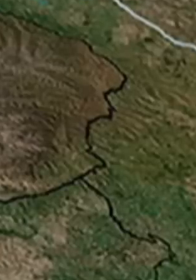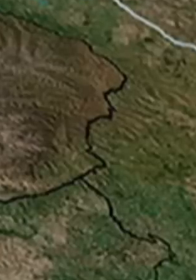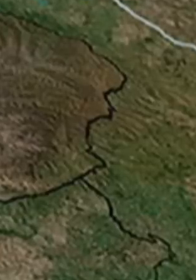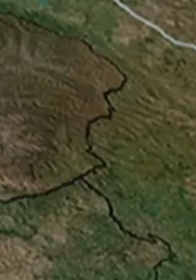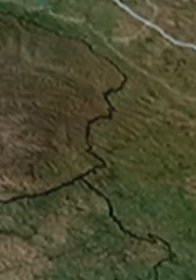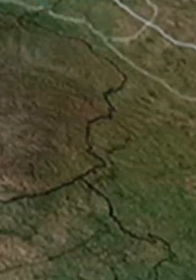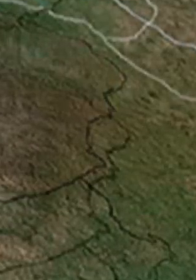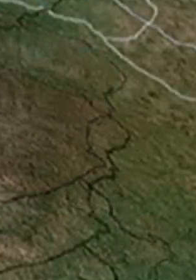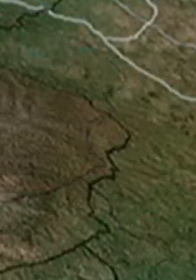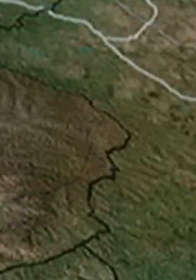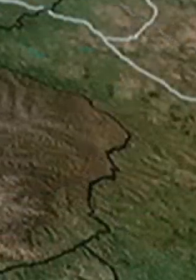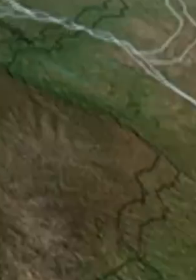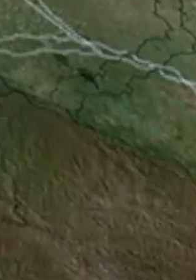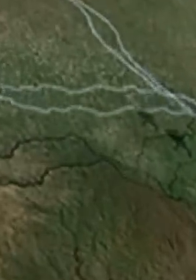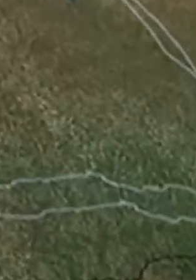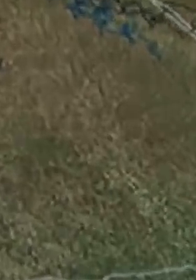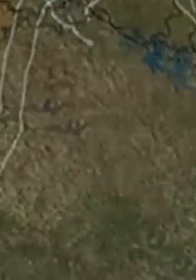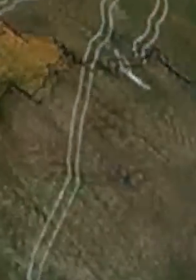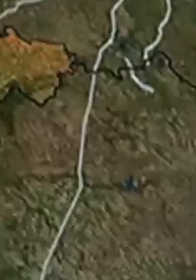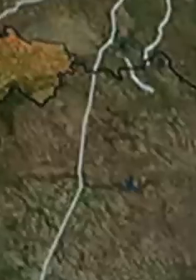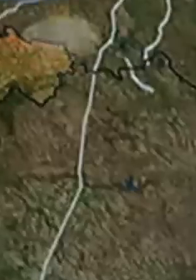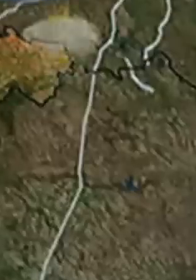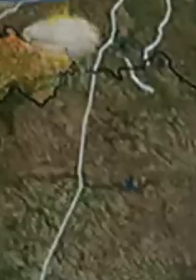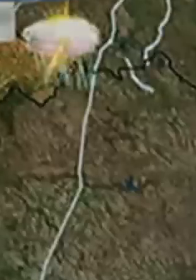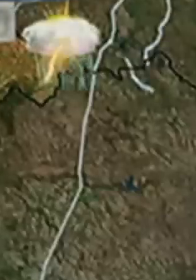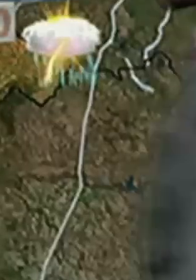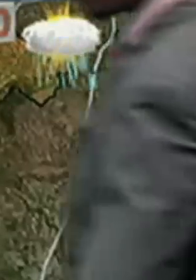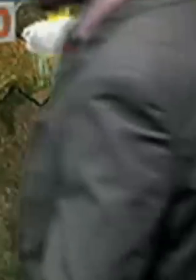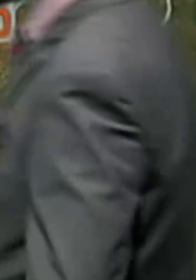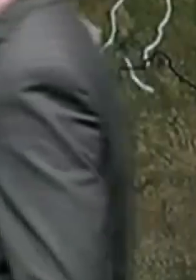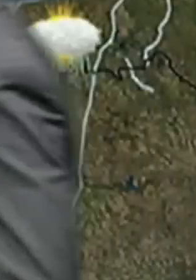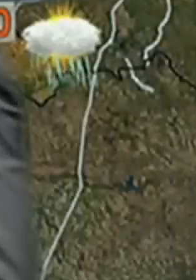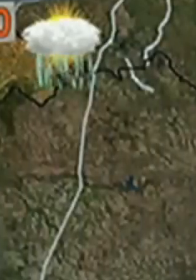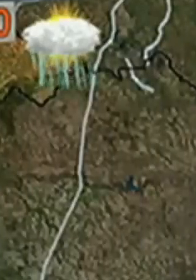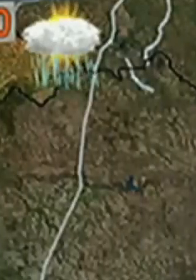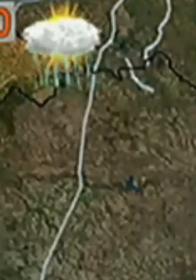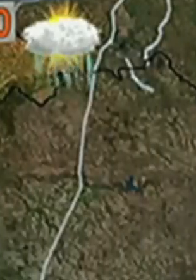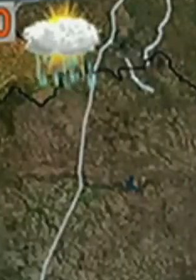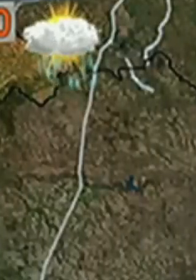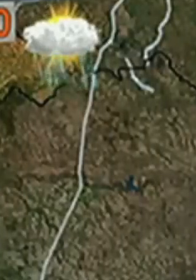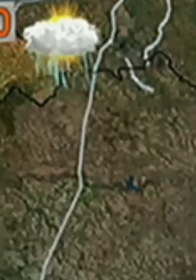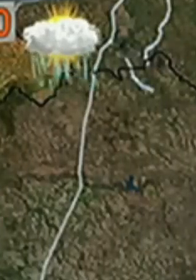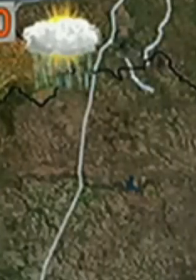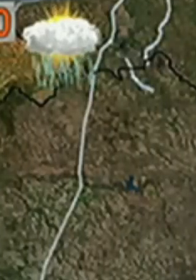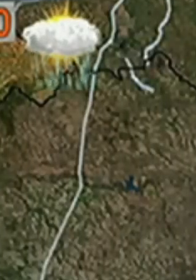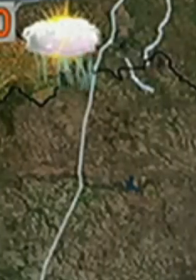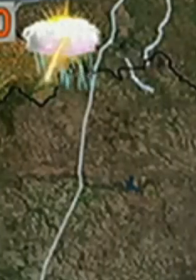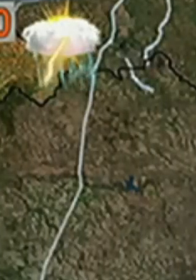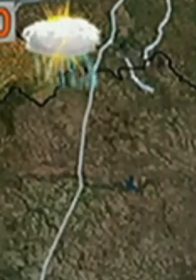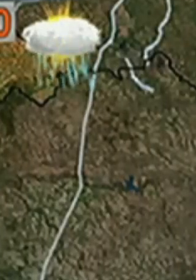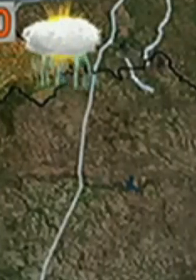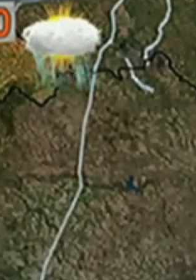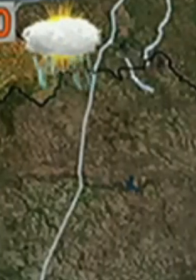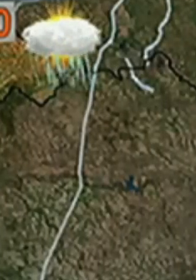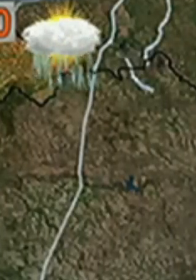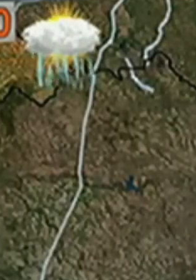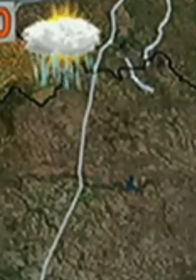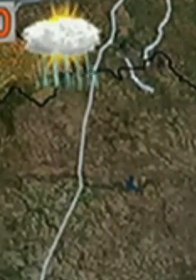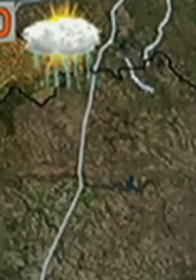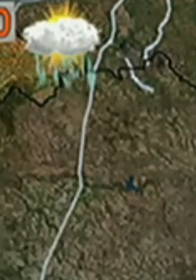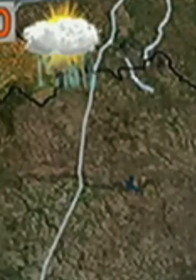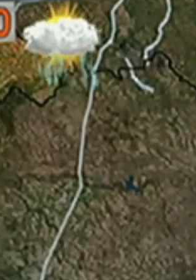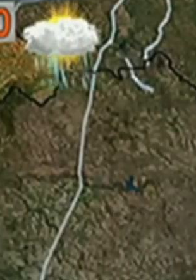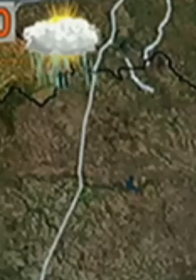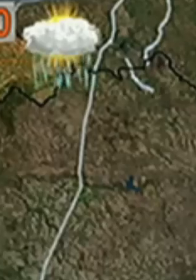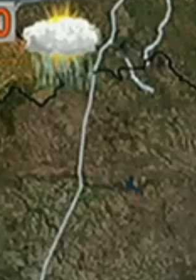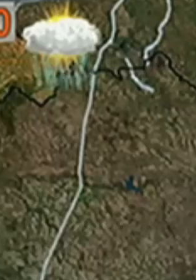go fodile ga magareng ke tše masomepedi seswai re lebela dikarolo tša North West province eo ka moka re lebetse gore go bontšha go tla ba go fodile mo go bontšha gore ke tše masometharo